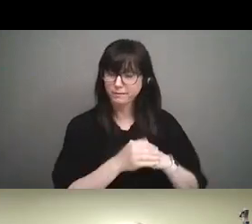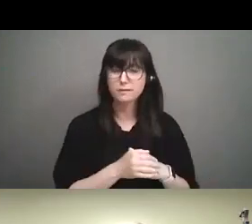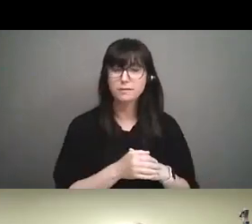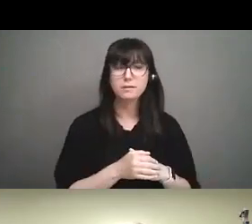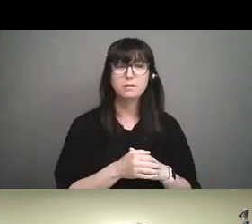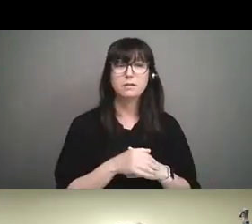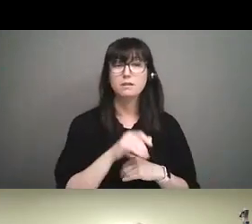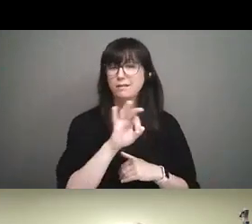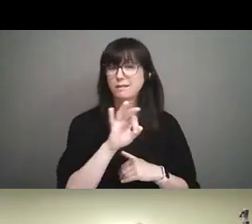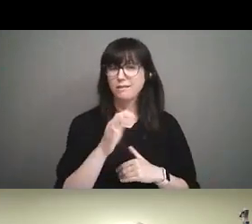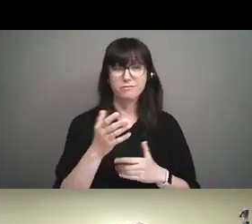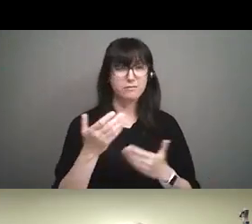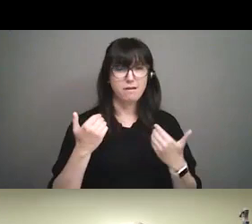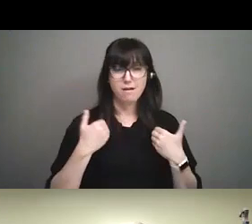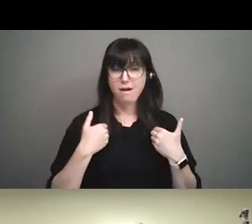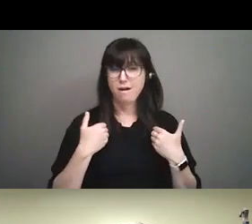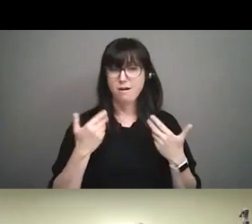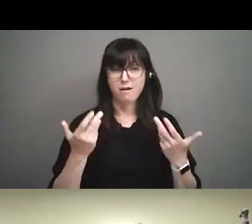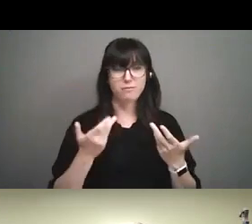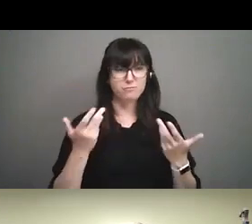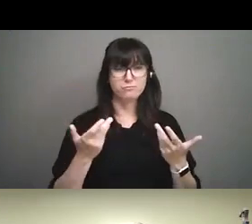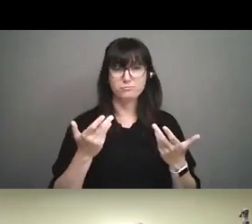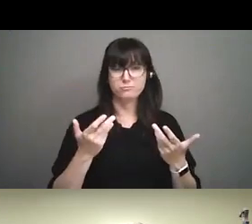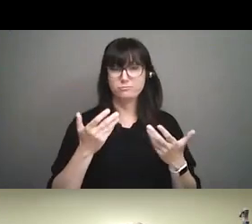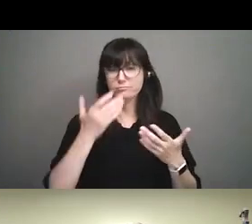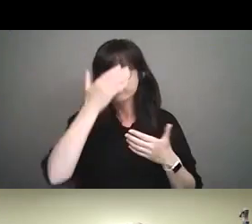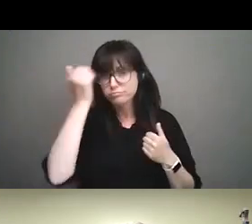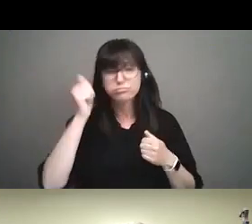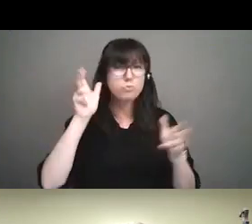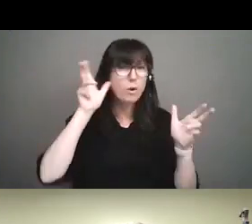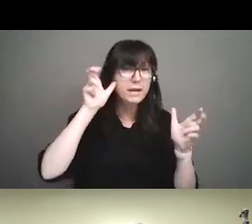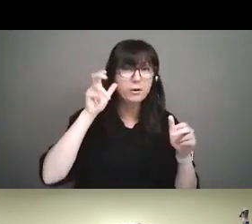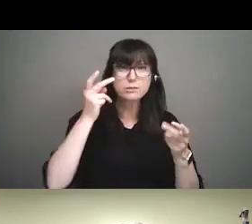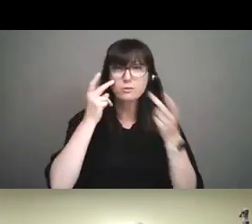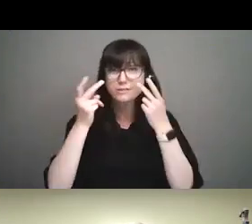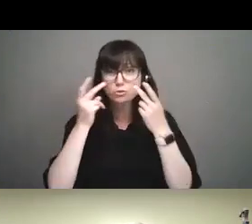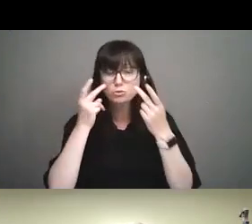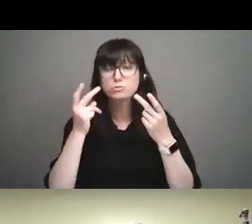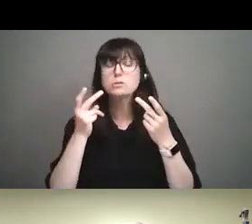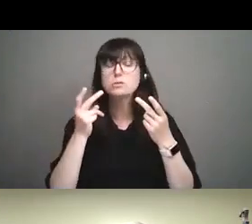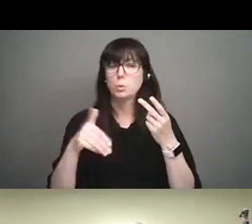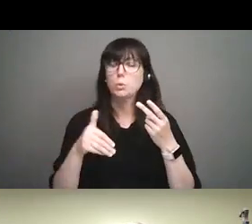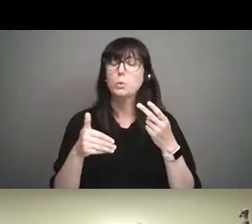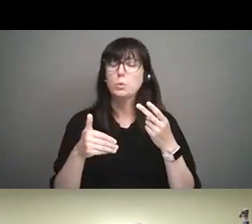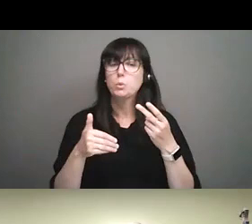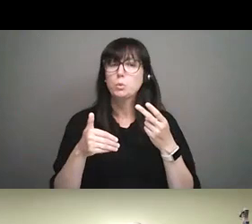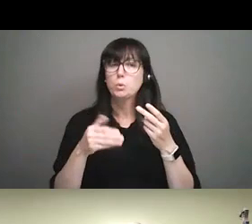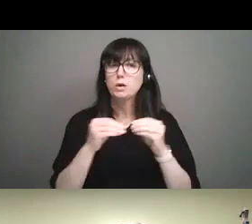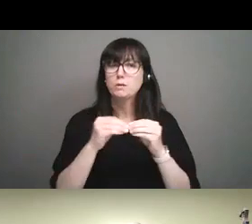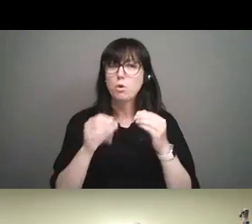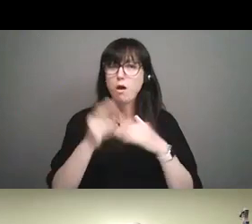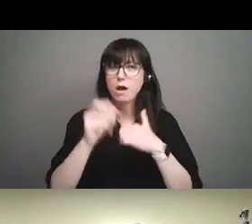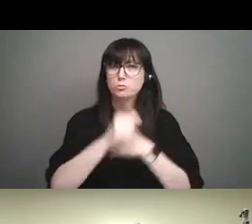impaired sensation, so appreciation in terms of hearing or vision, are particularly vulnerable to problems